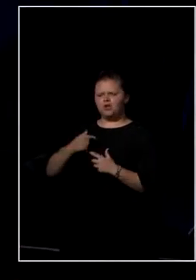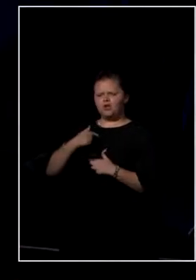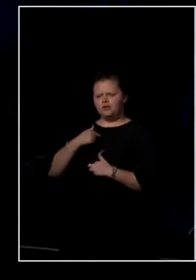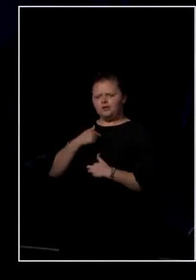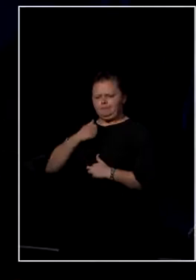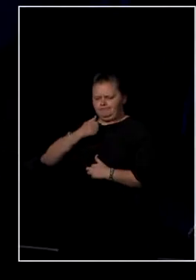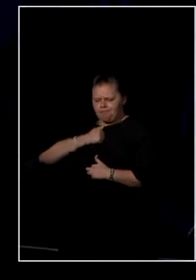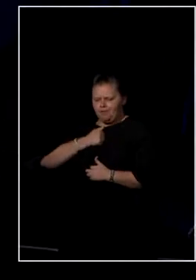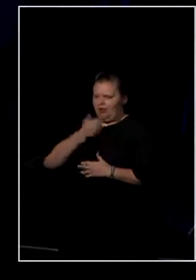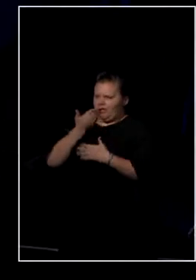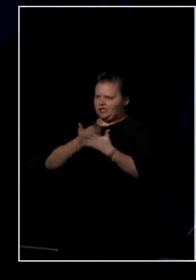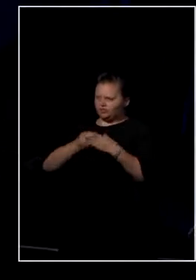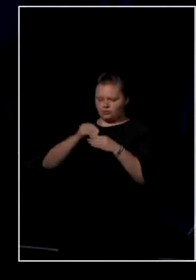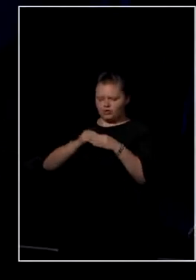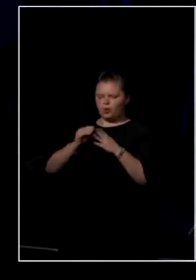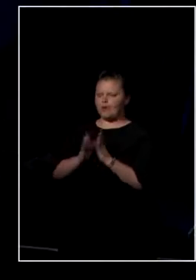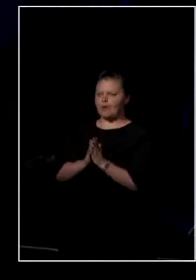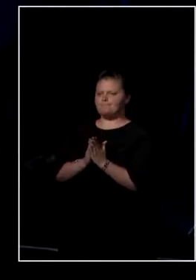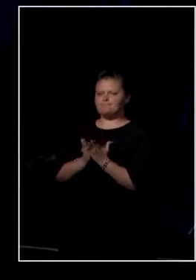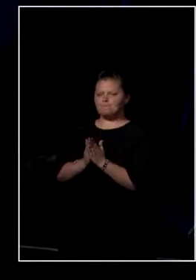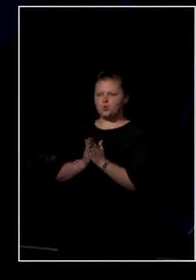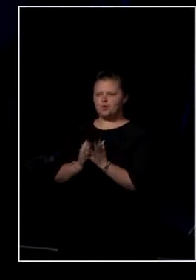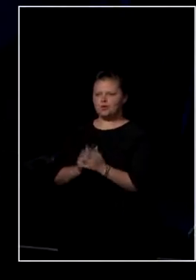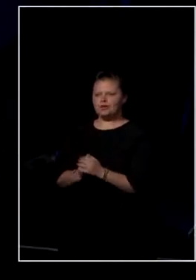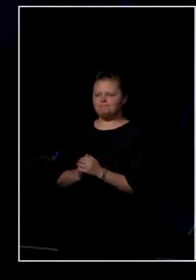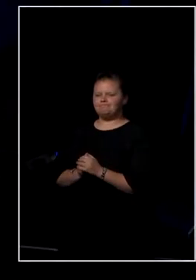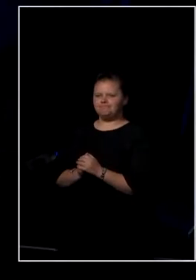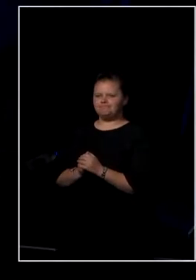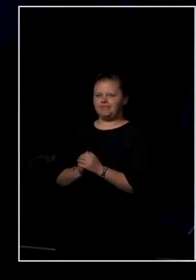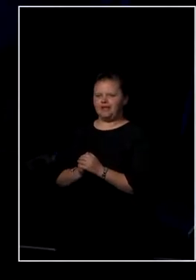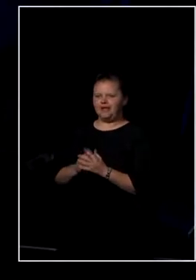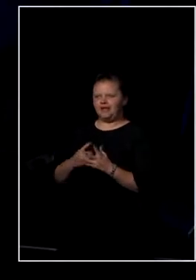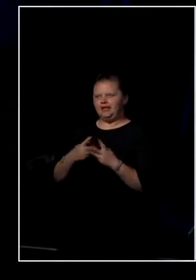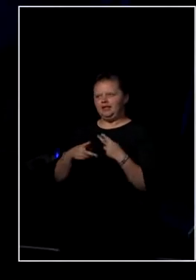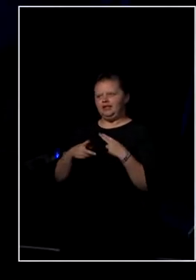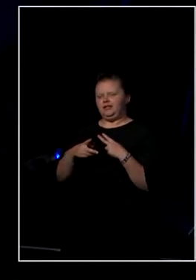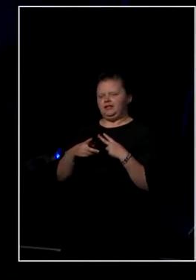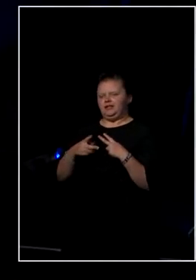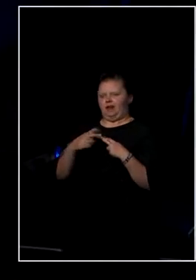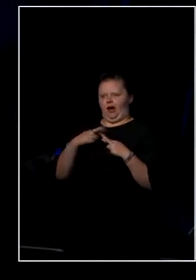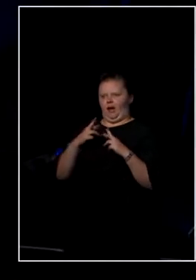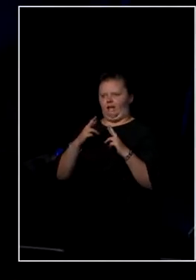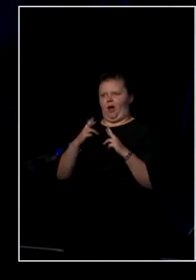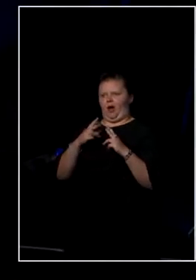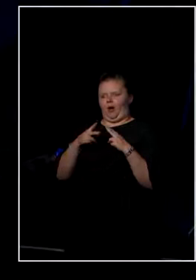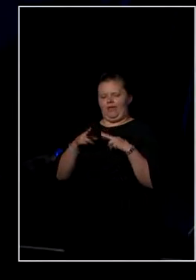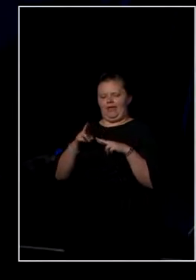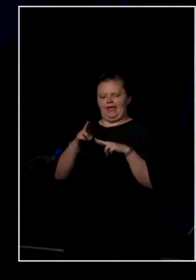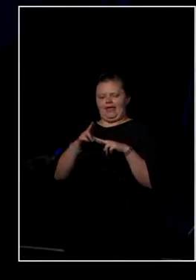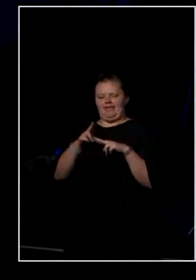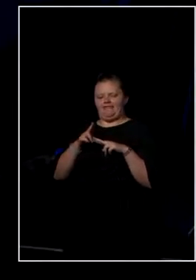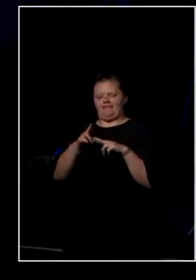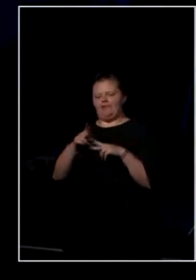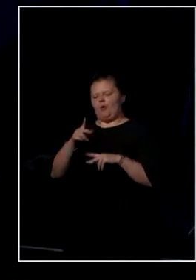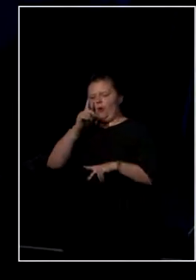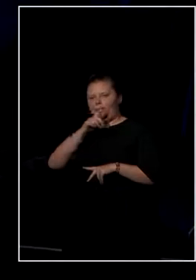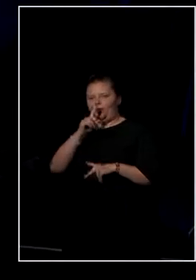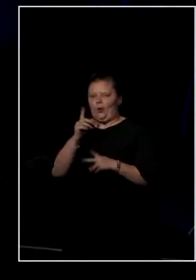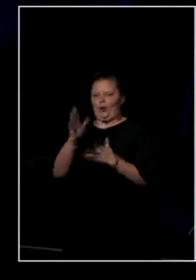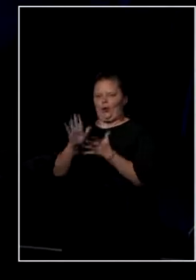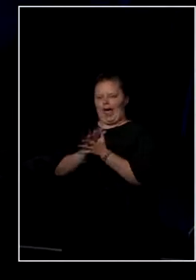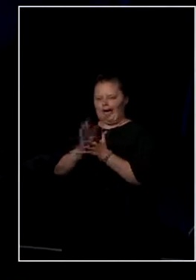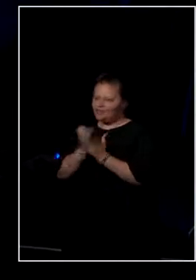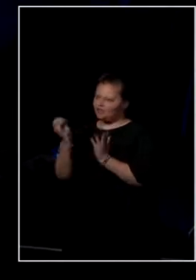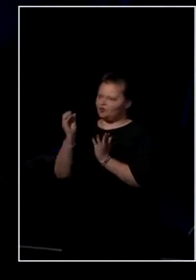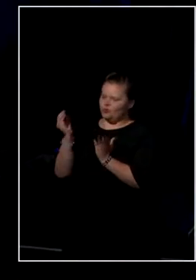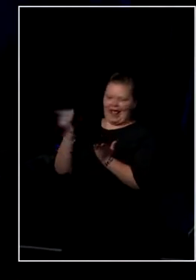in the book, that the ones who have not added their story and the ones who are willing to add their story, I'm